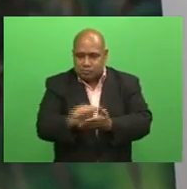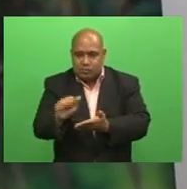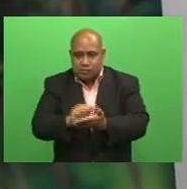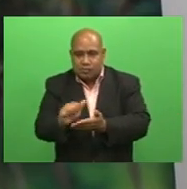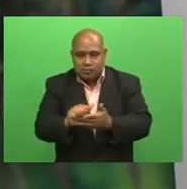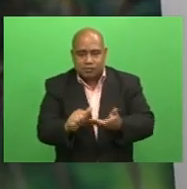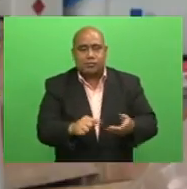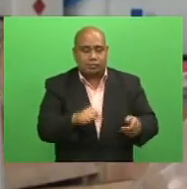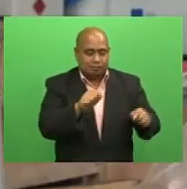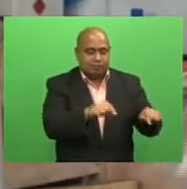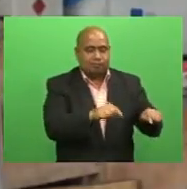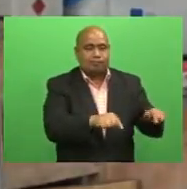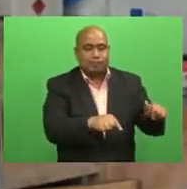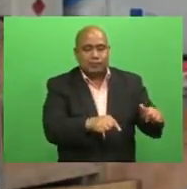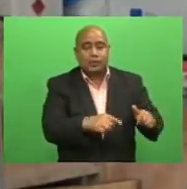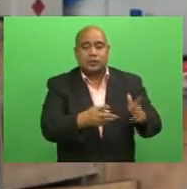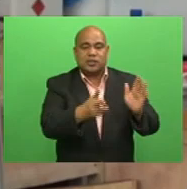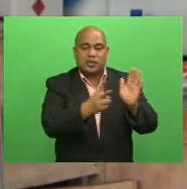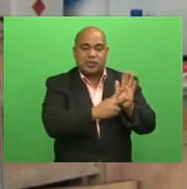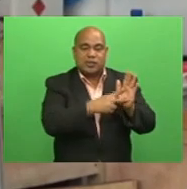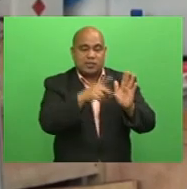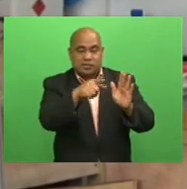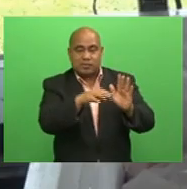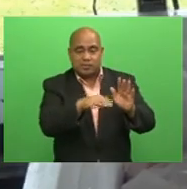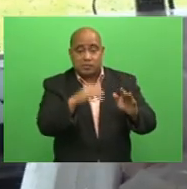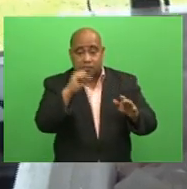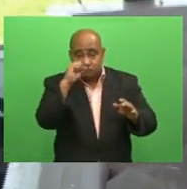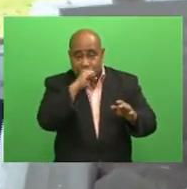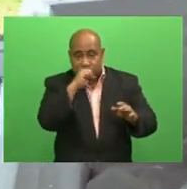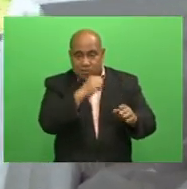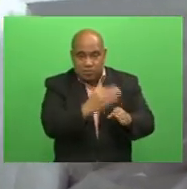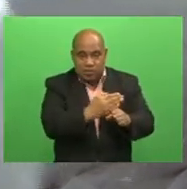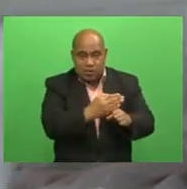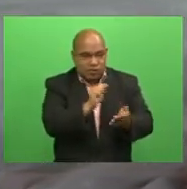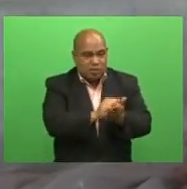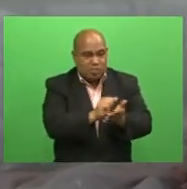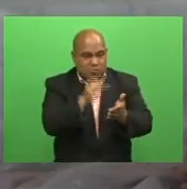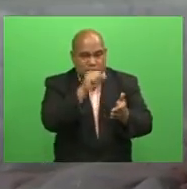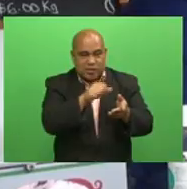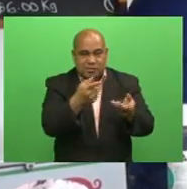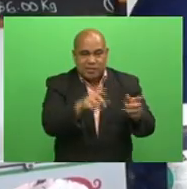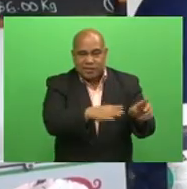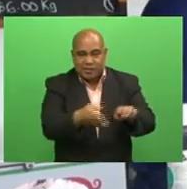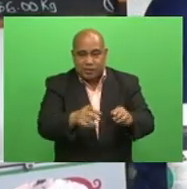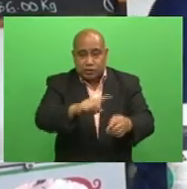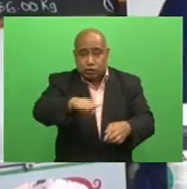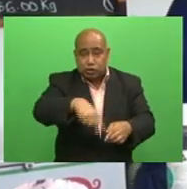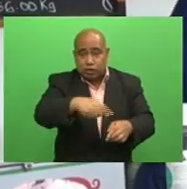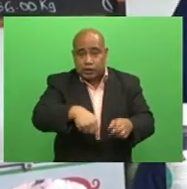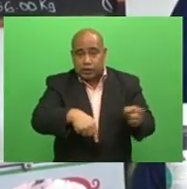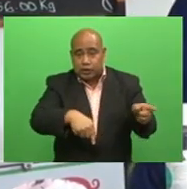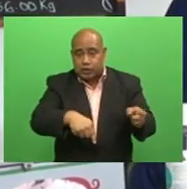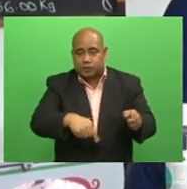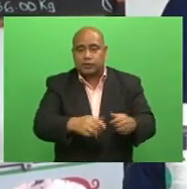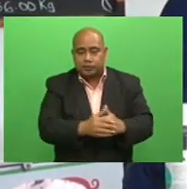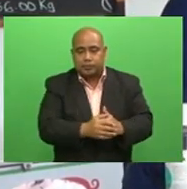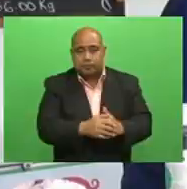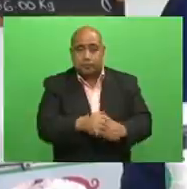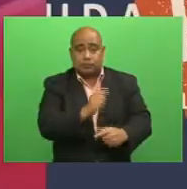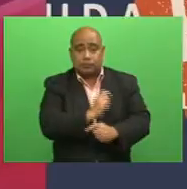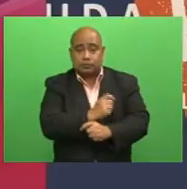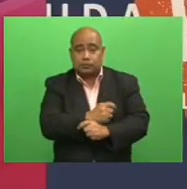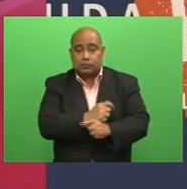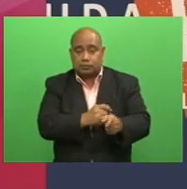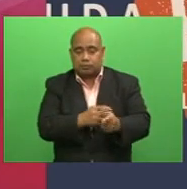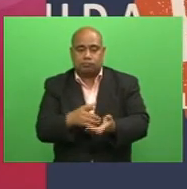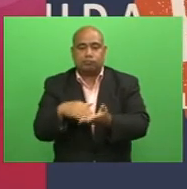Pork Shop owner Simon Cole says expanding his shop to Suva was a huge step, and the band members have been of great help. We